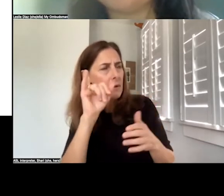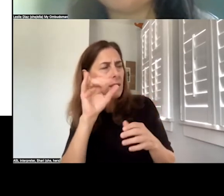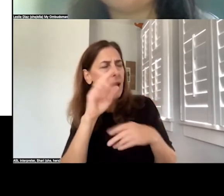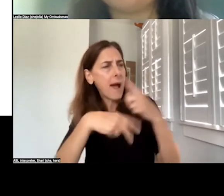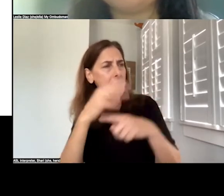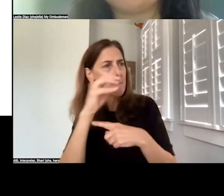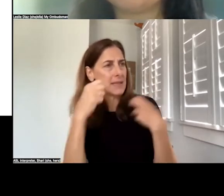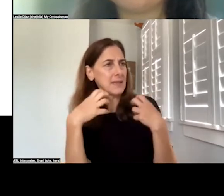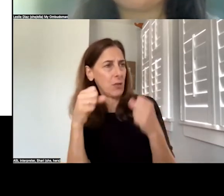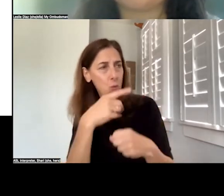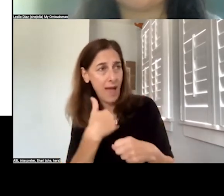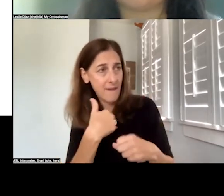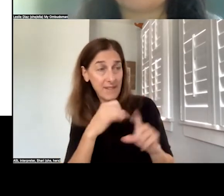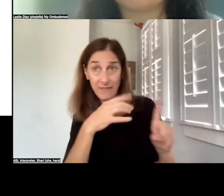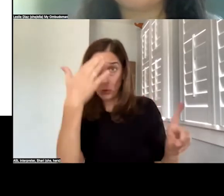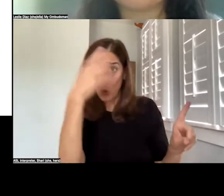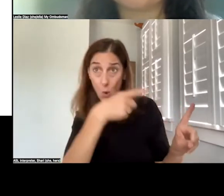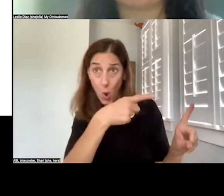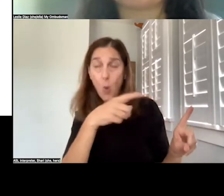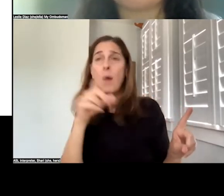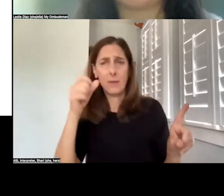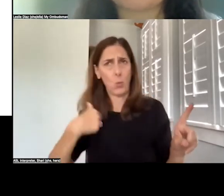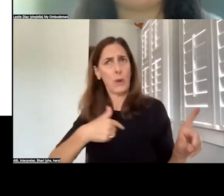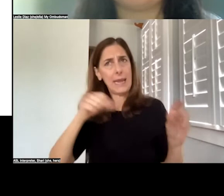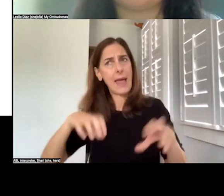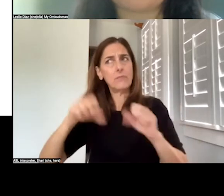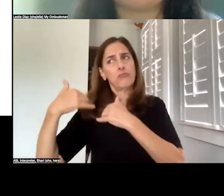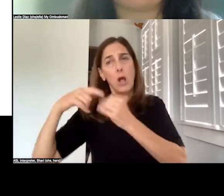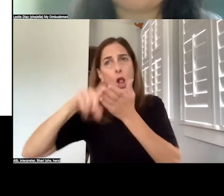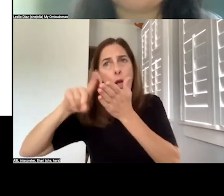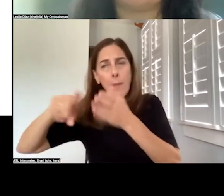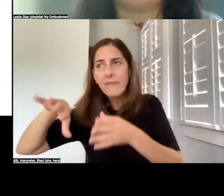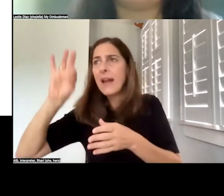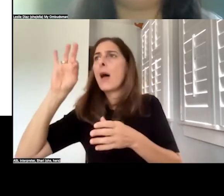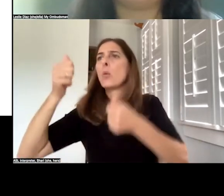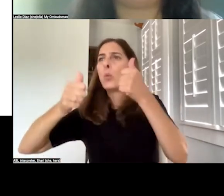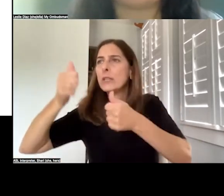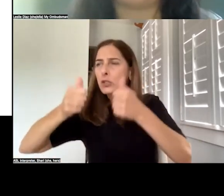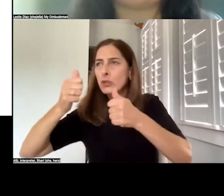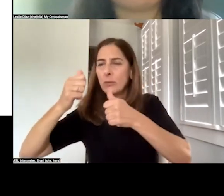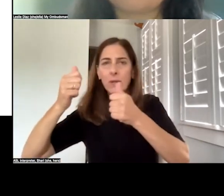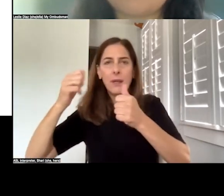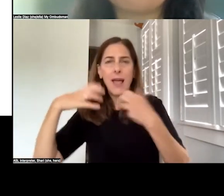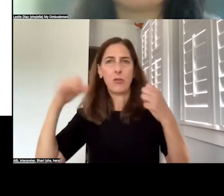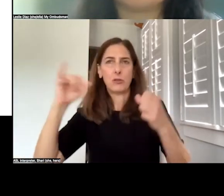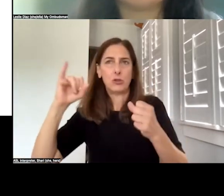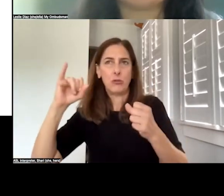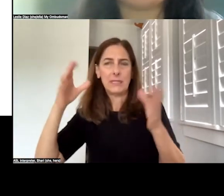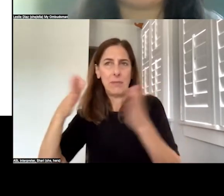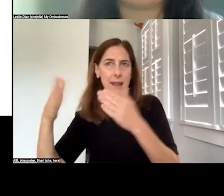look into, again, not necessarily asking Carla these questions, but more so having these in the back of our mind. What rights does Carla